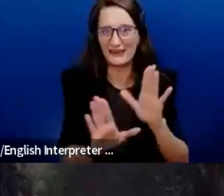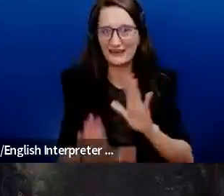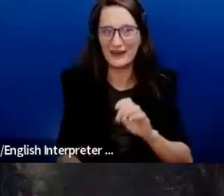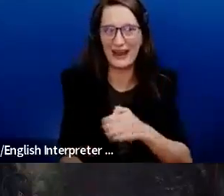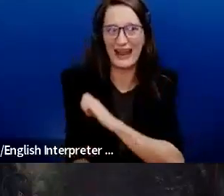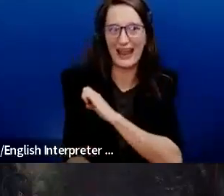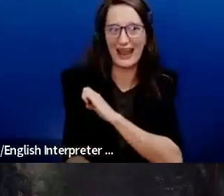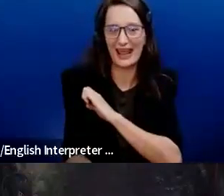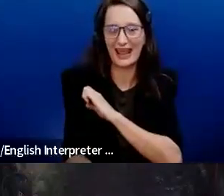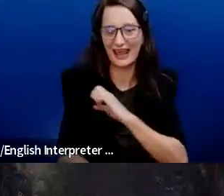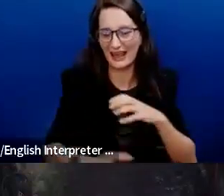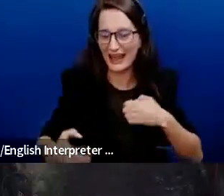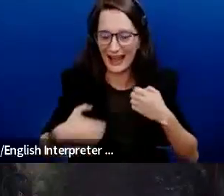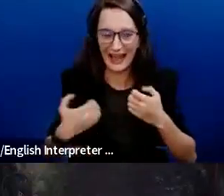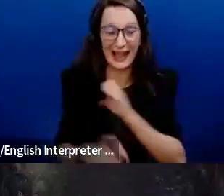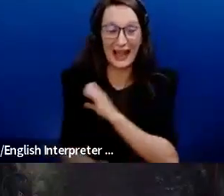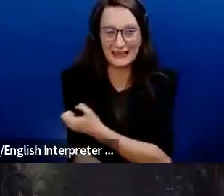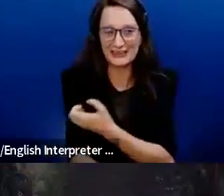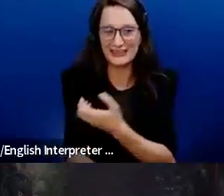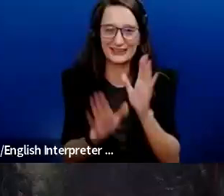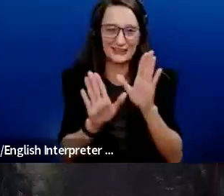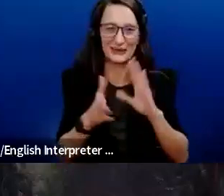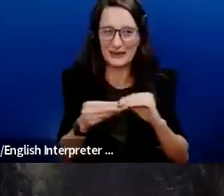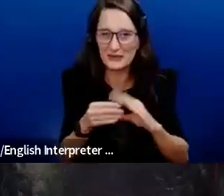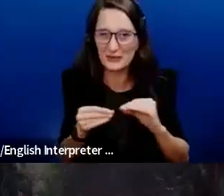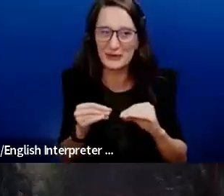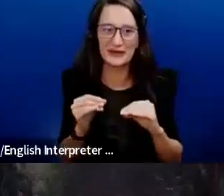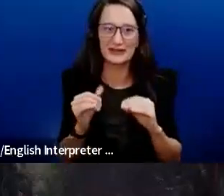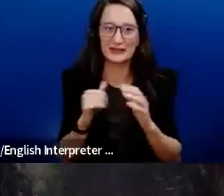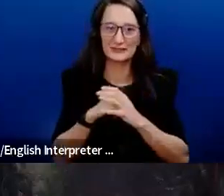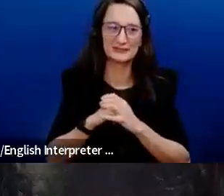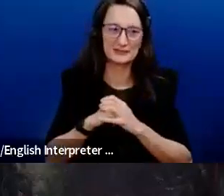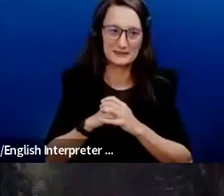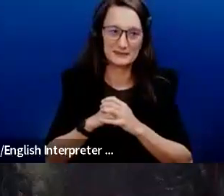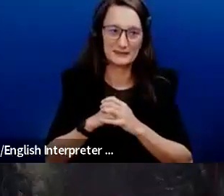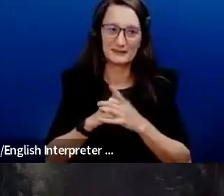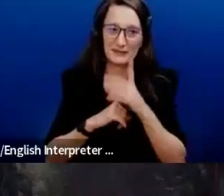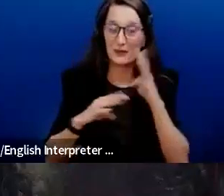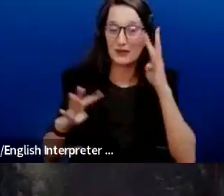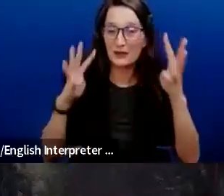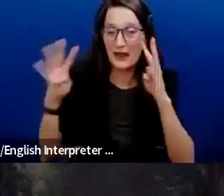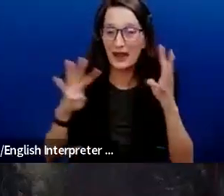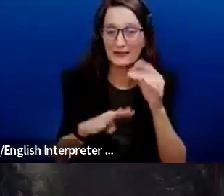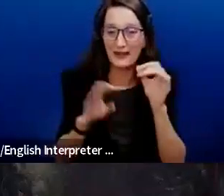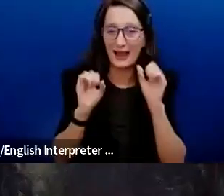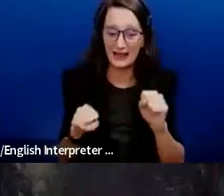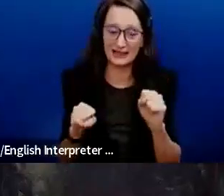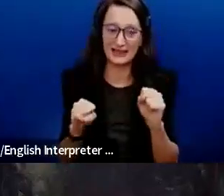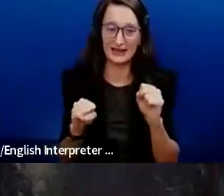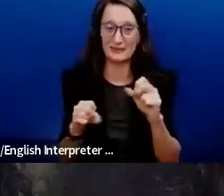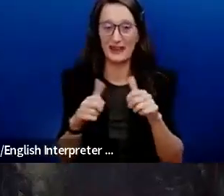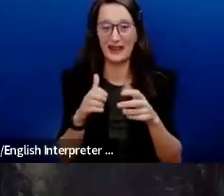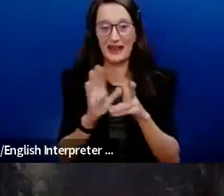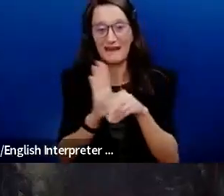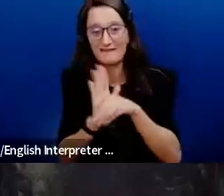Thank you, great stories, right? To hold on to. It's super creative, and the fact that it can be video games or